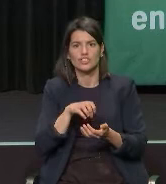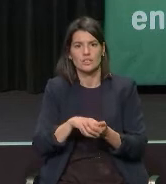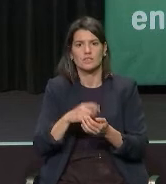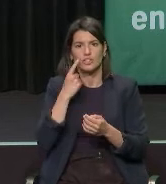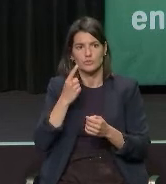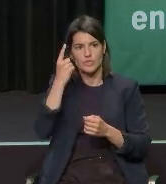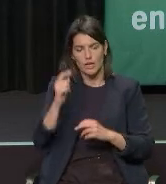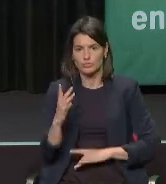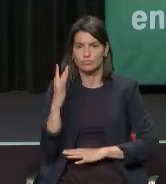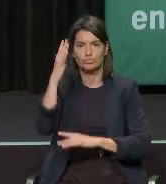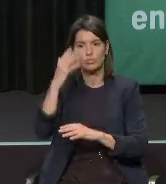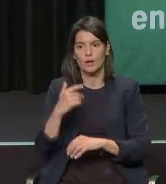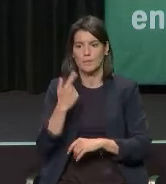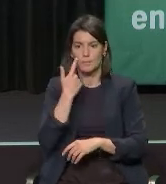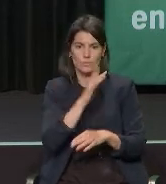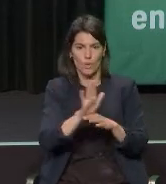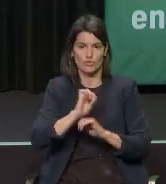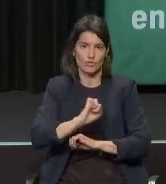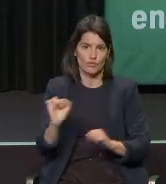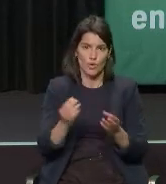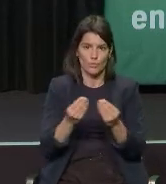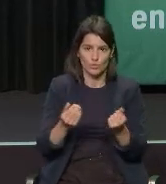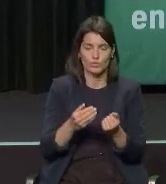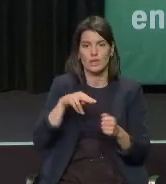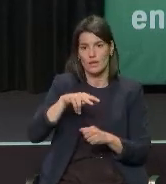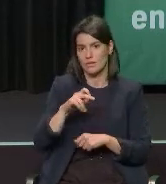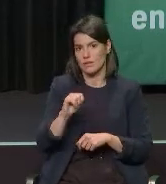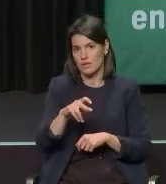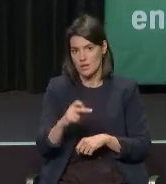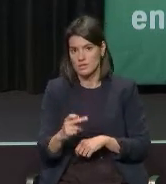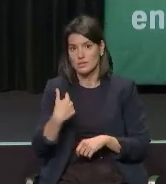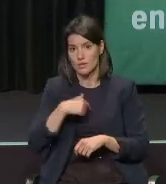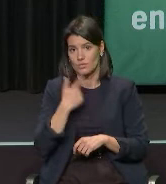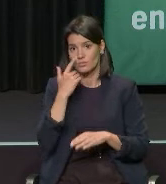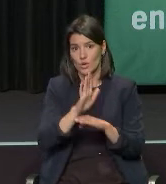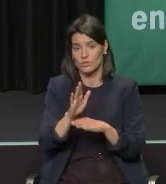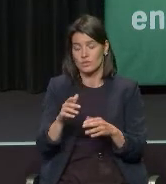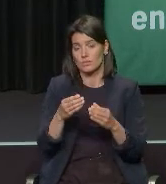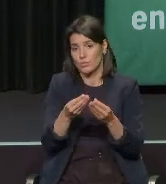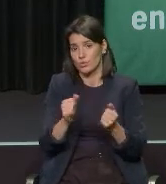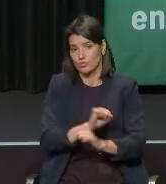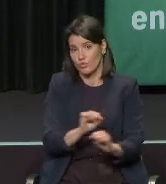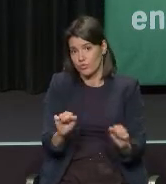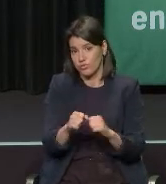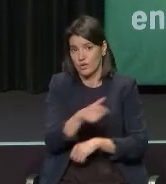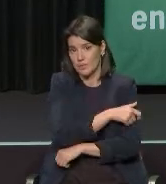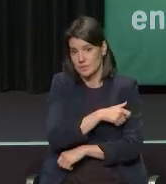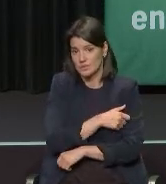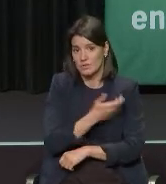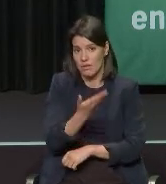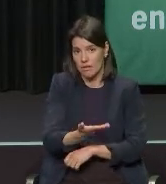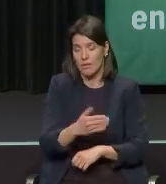products representing their products, so JASA, ESA, and NASA will be presenting their products. Will also